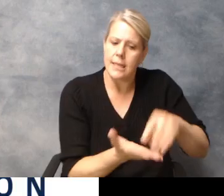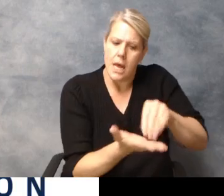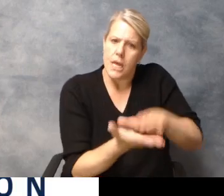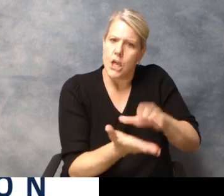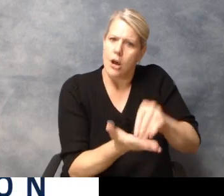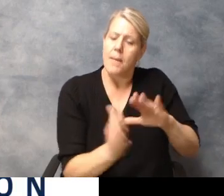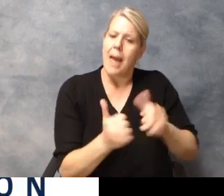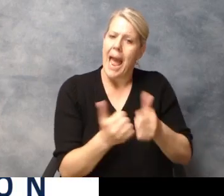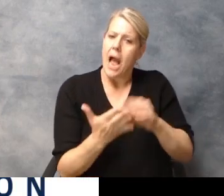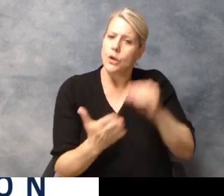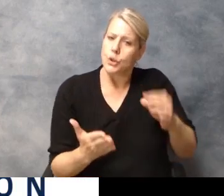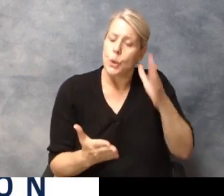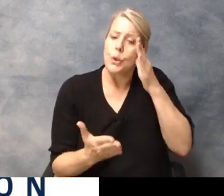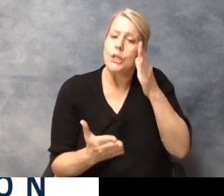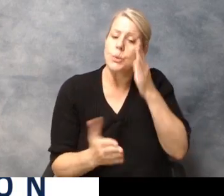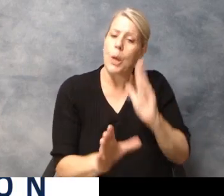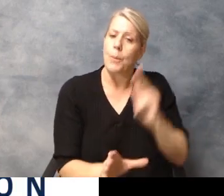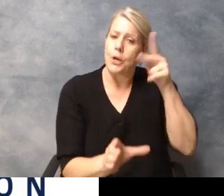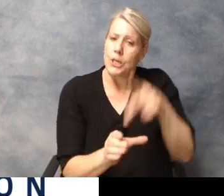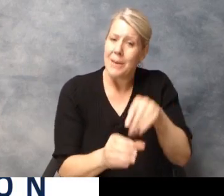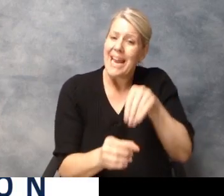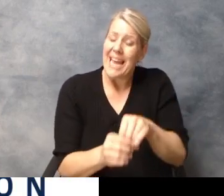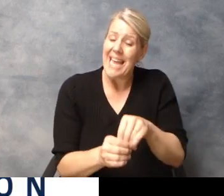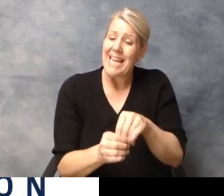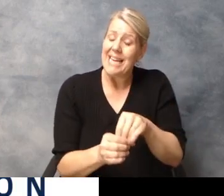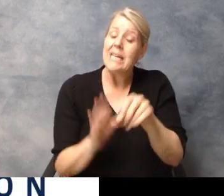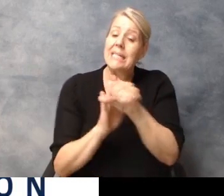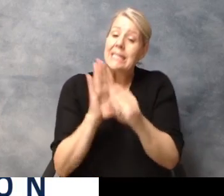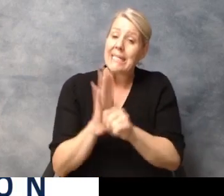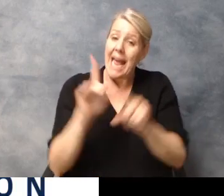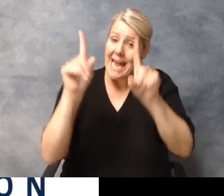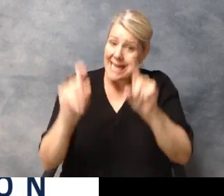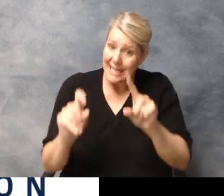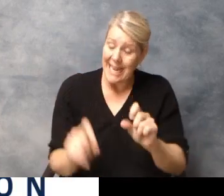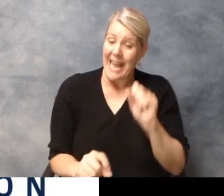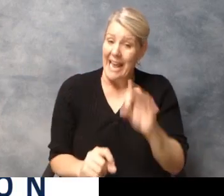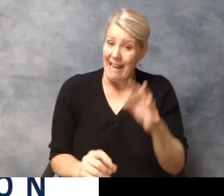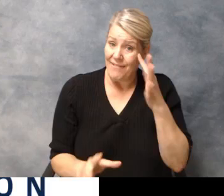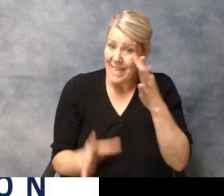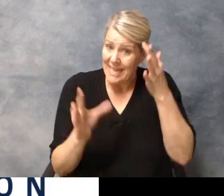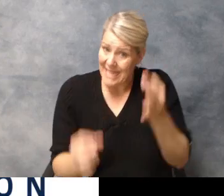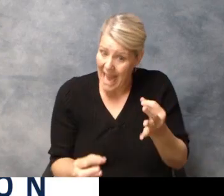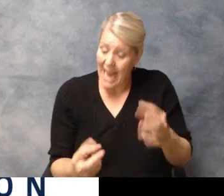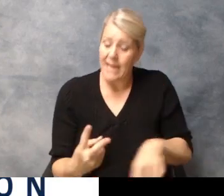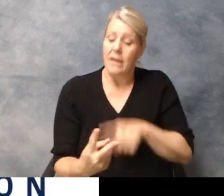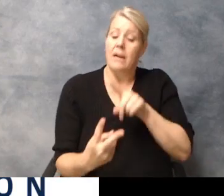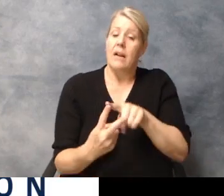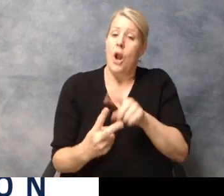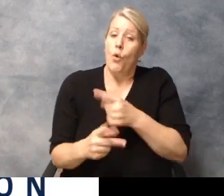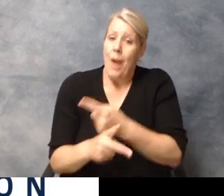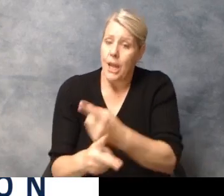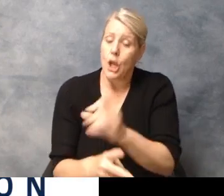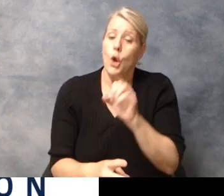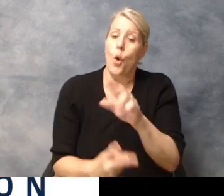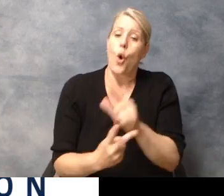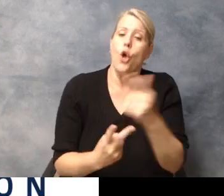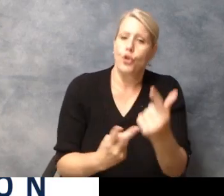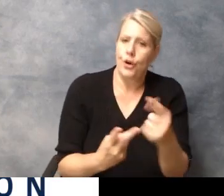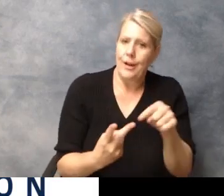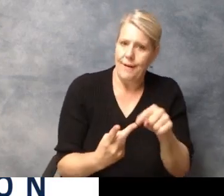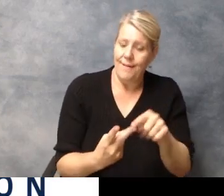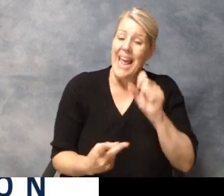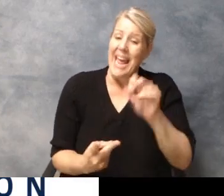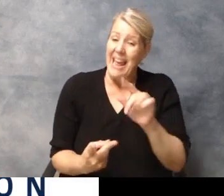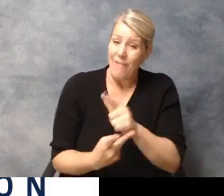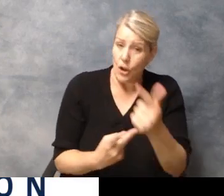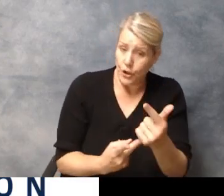assessment, and if it is determined the student will participate in the alternate assessment. They must document the student meets a specific